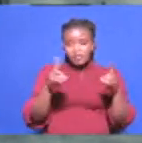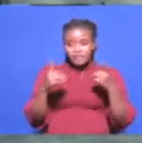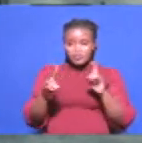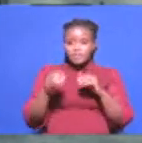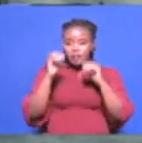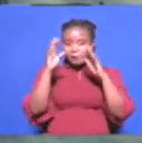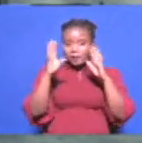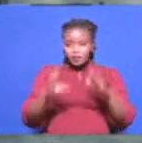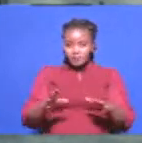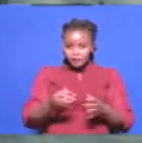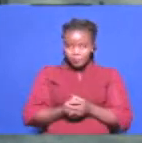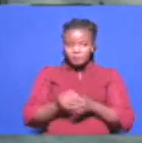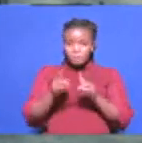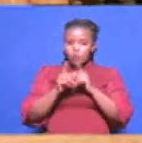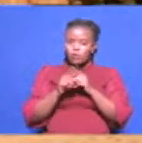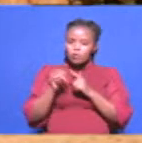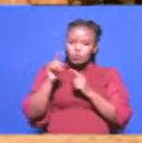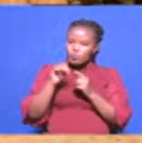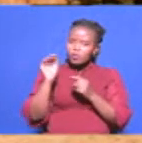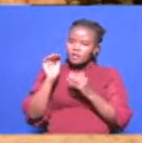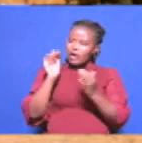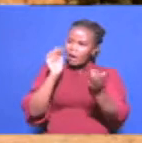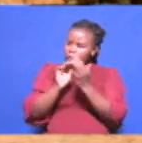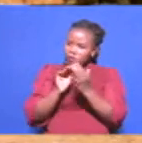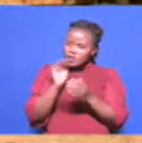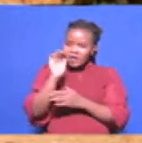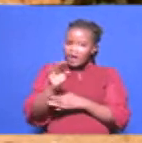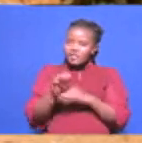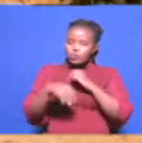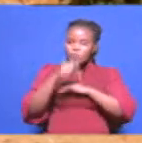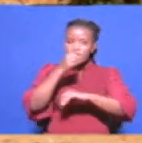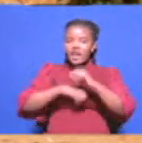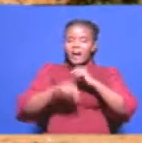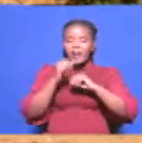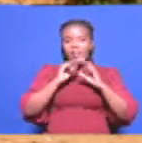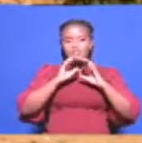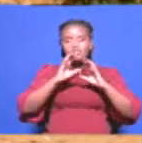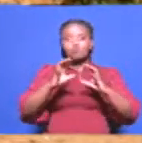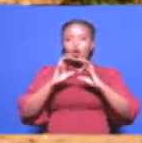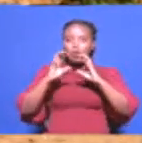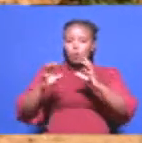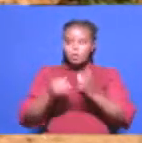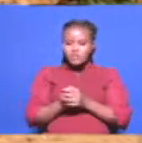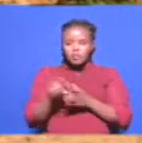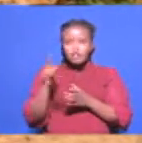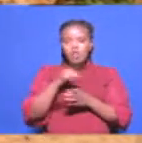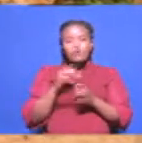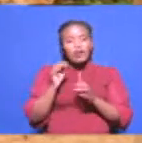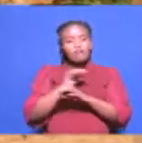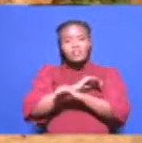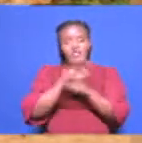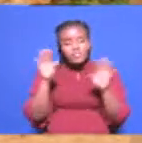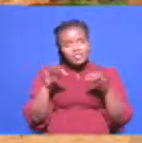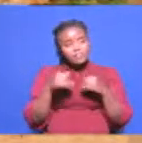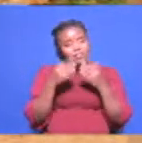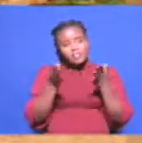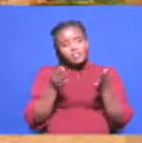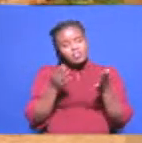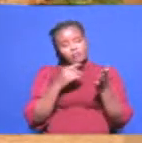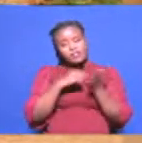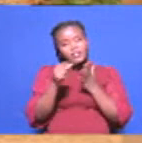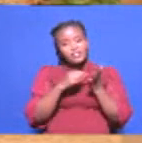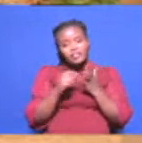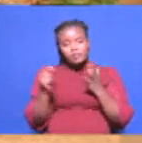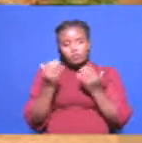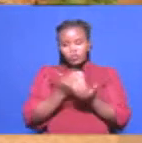We approached him and asked him to be the acting coach. We were very deliberate in not giving the scripts to the children because we were worried they would